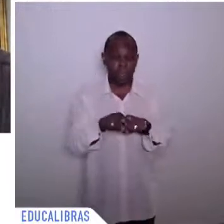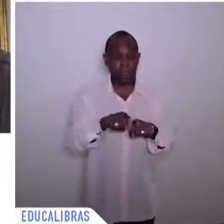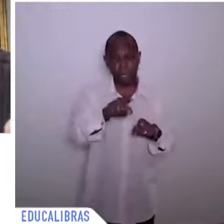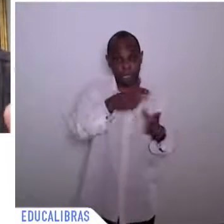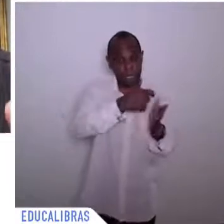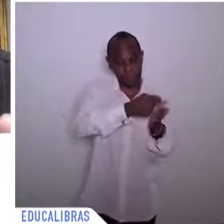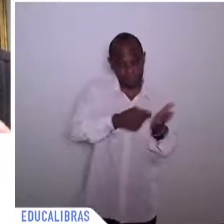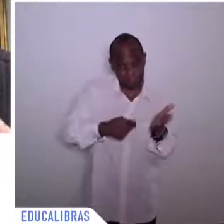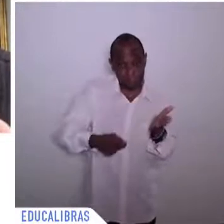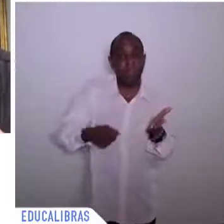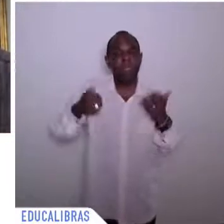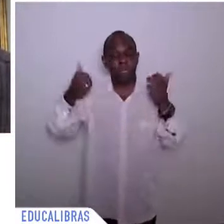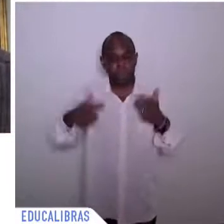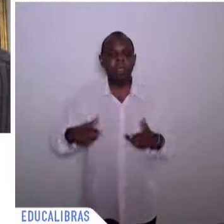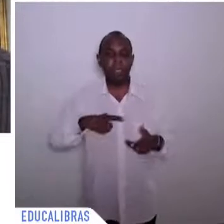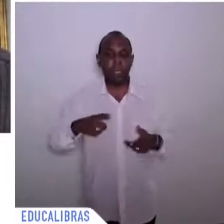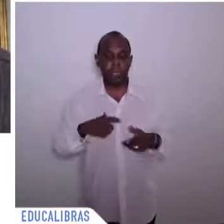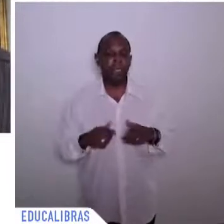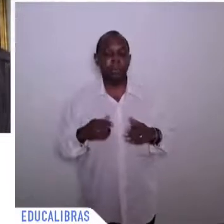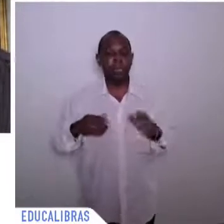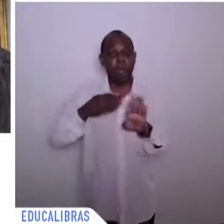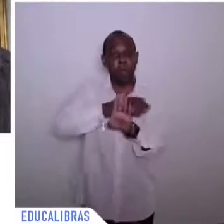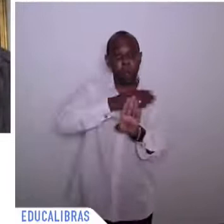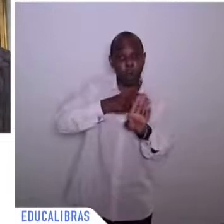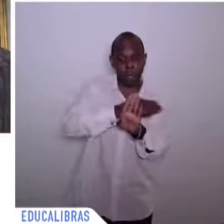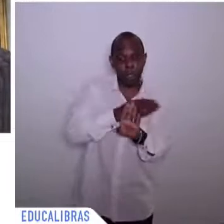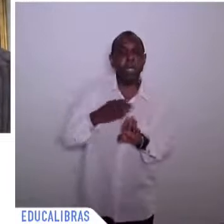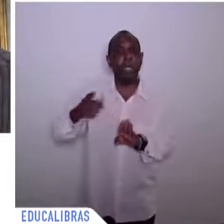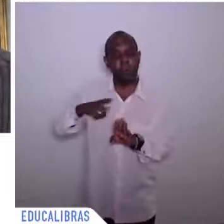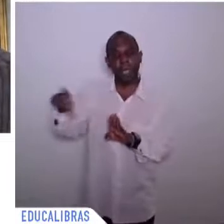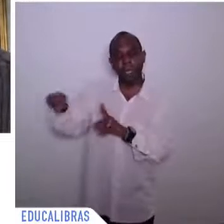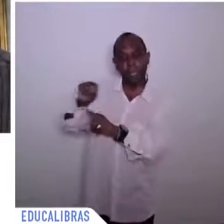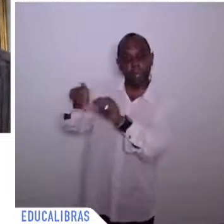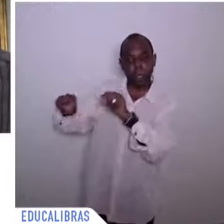was regarding the political competition, which became more intense.